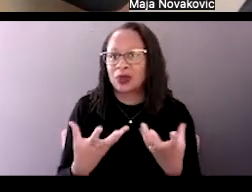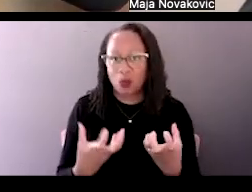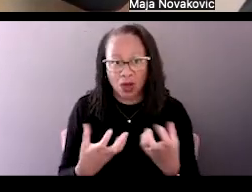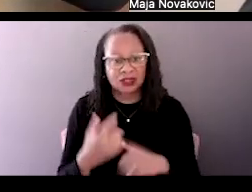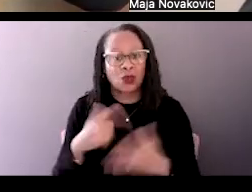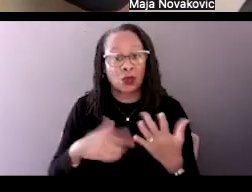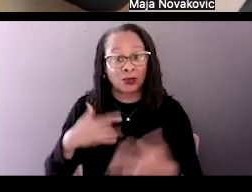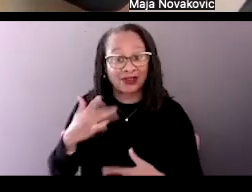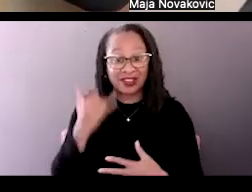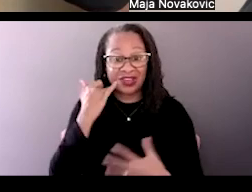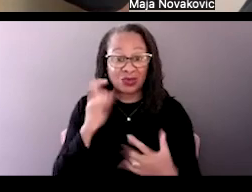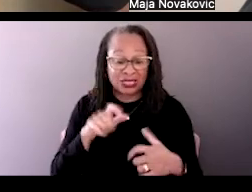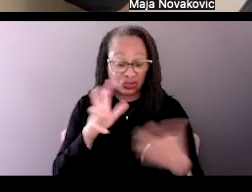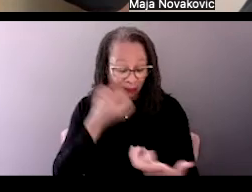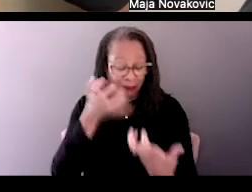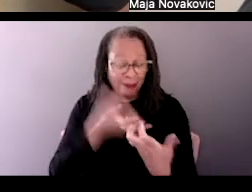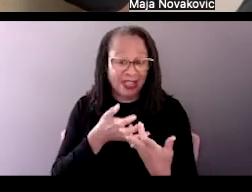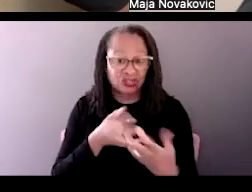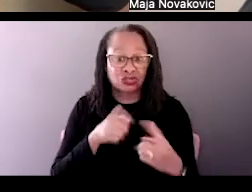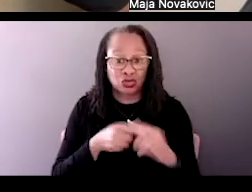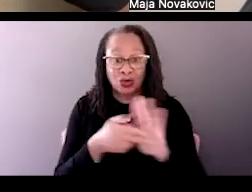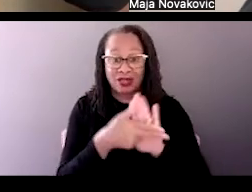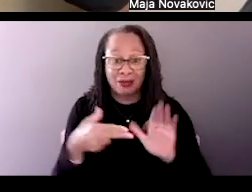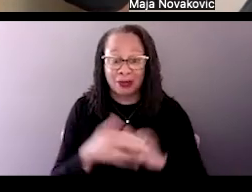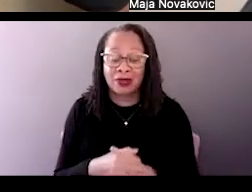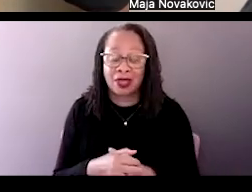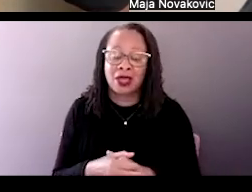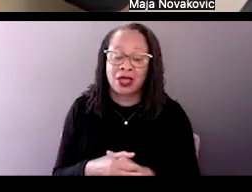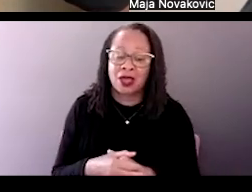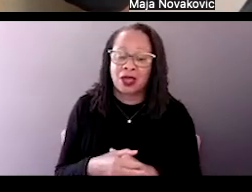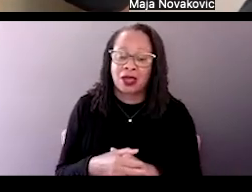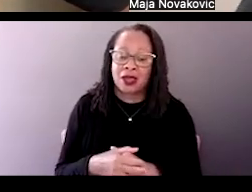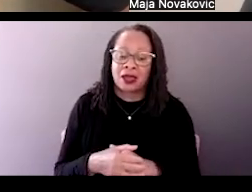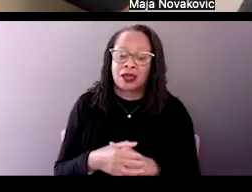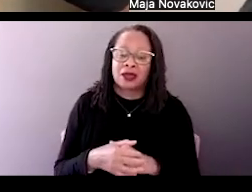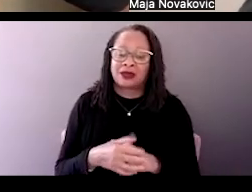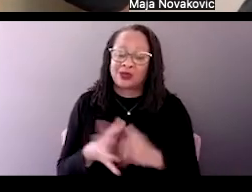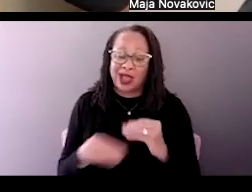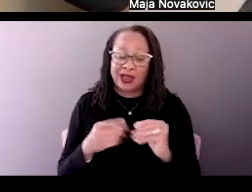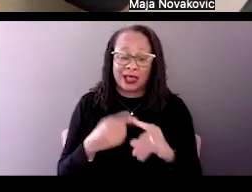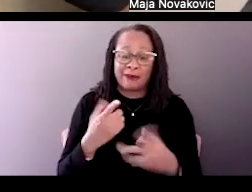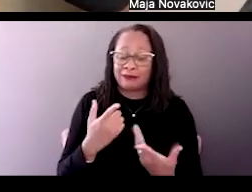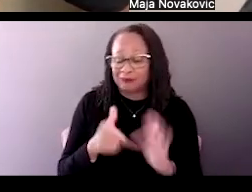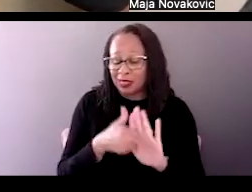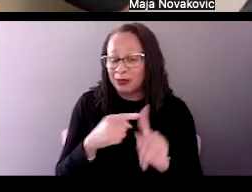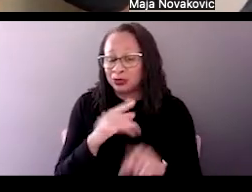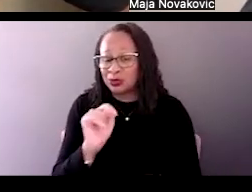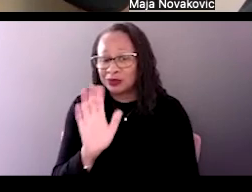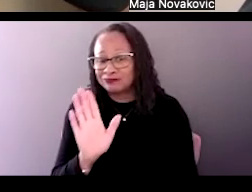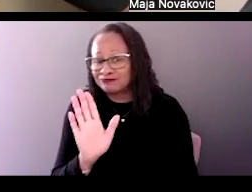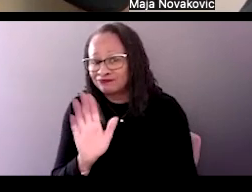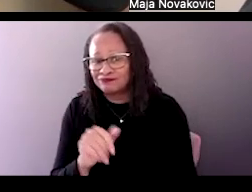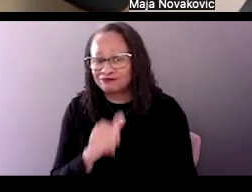feeling. And if you wanted to tell what we feeling and put label on that, I